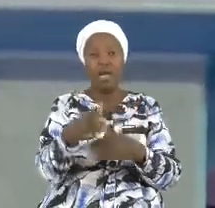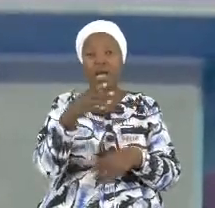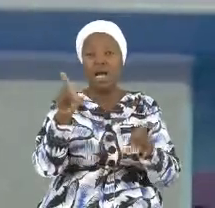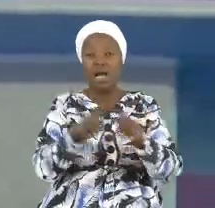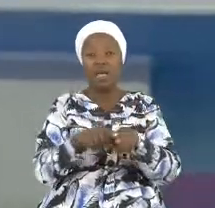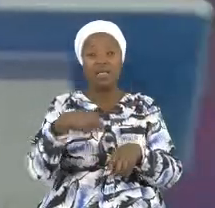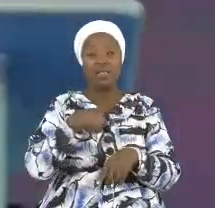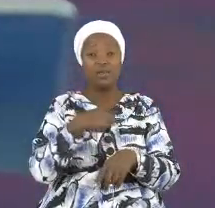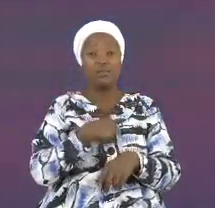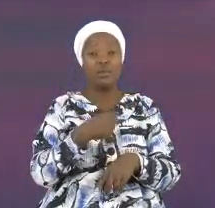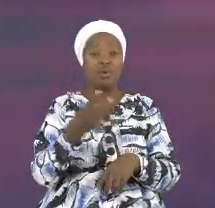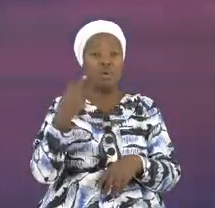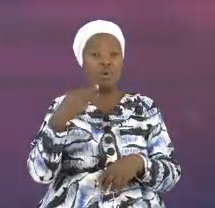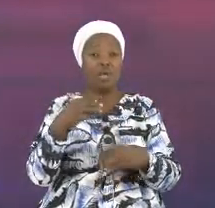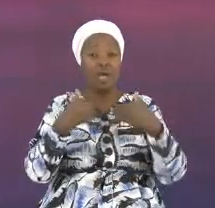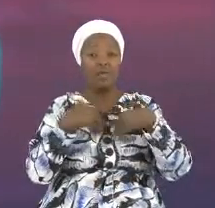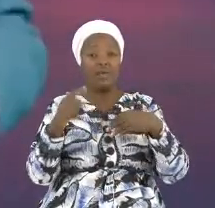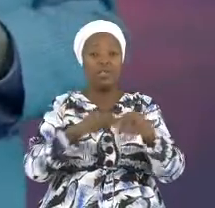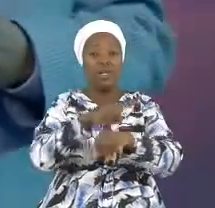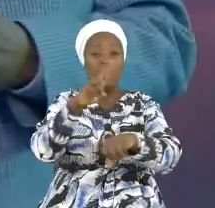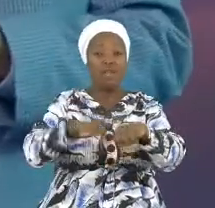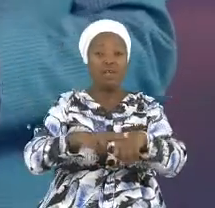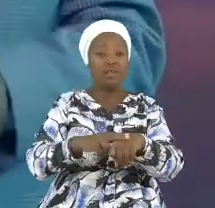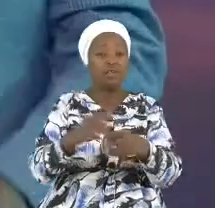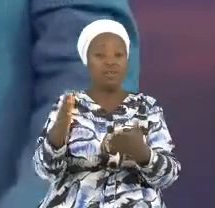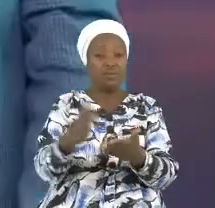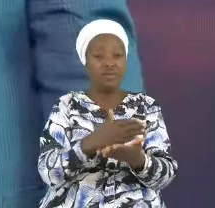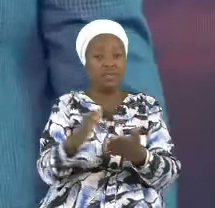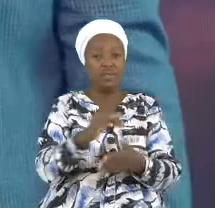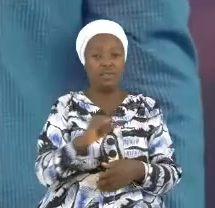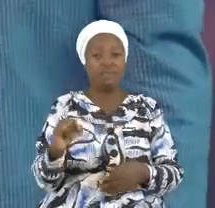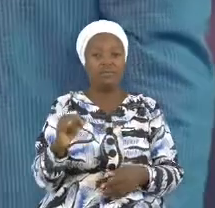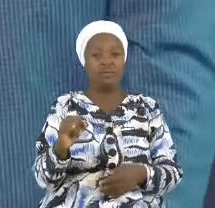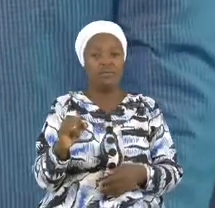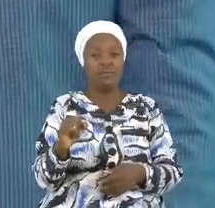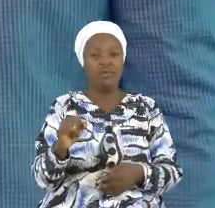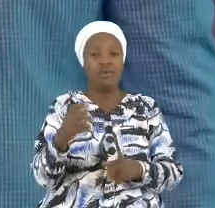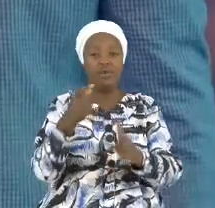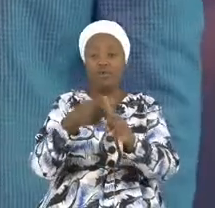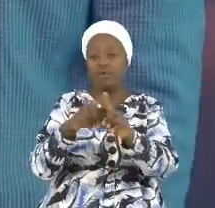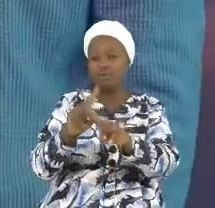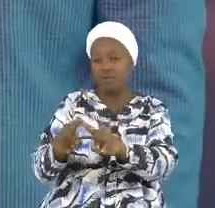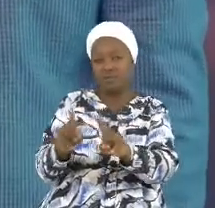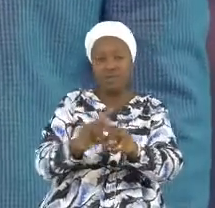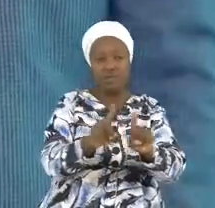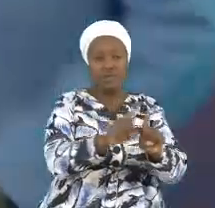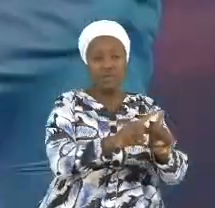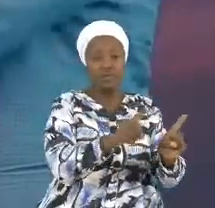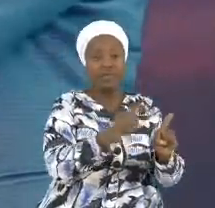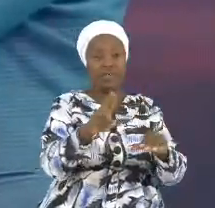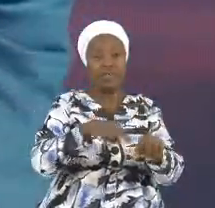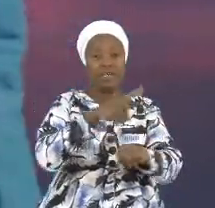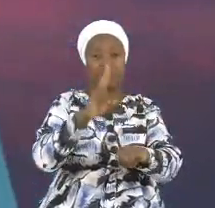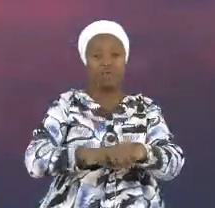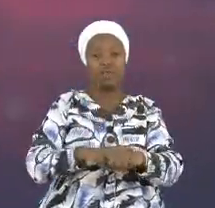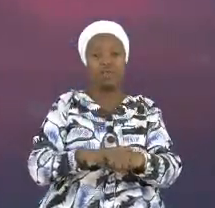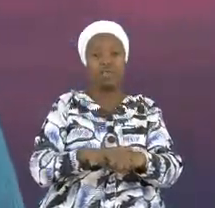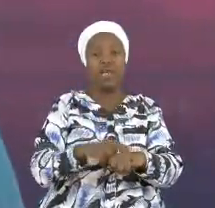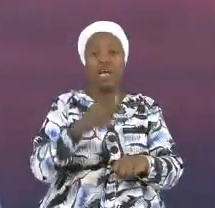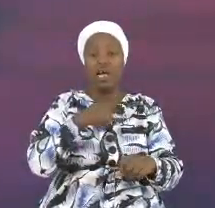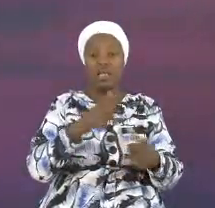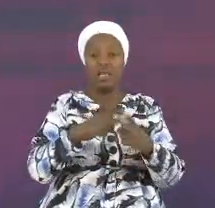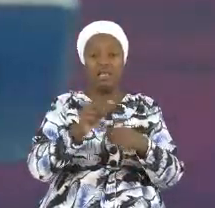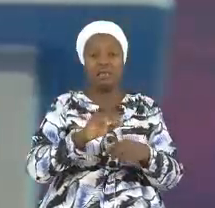the nation singing from various nations, and when I saw